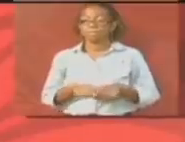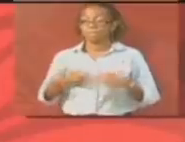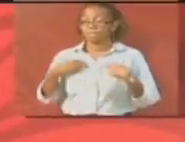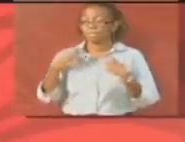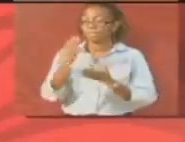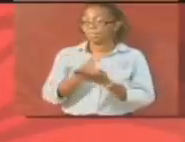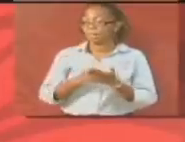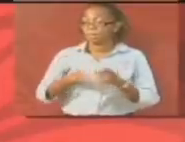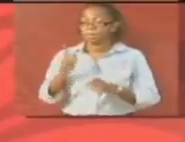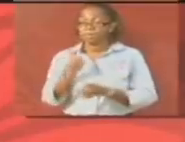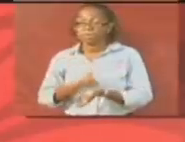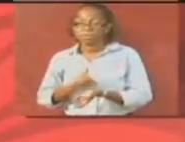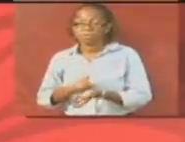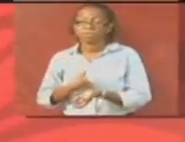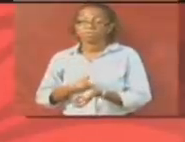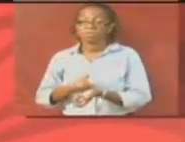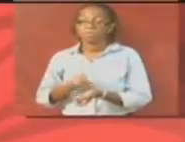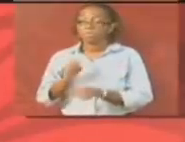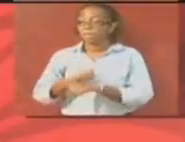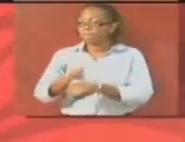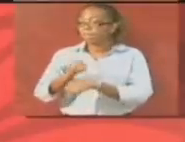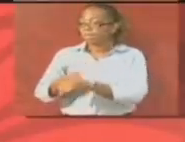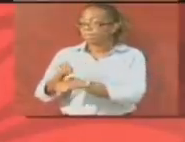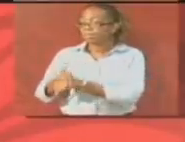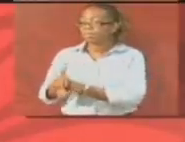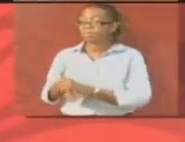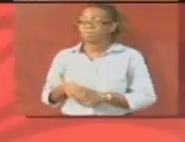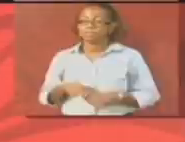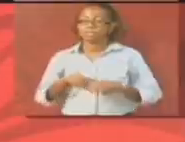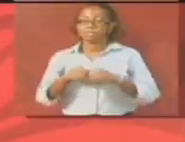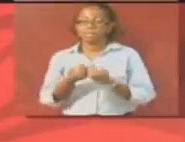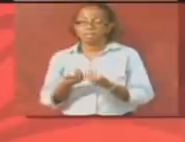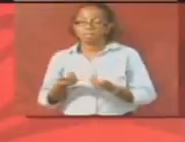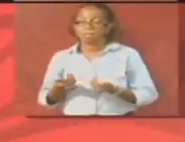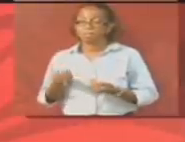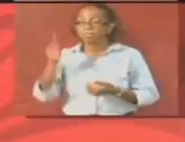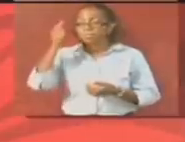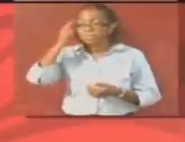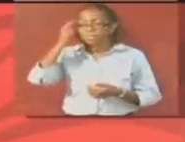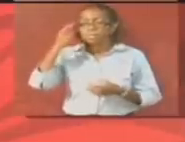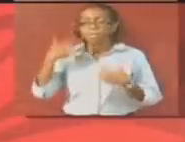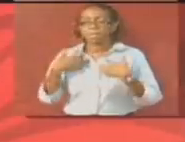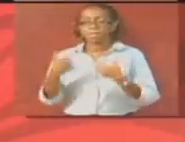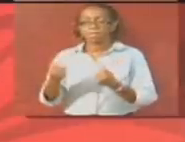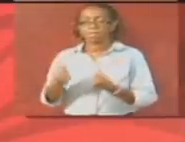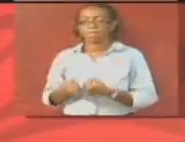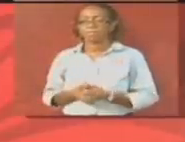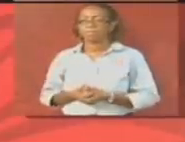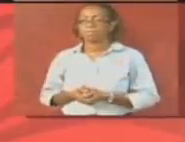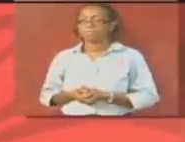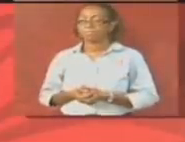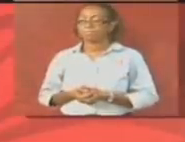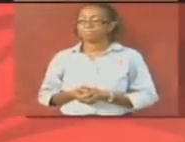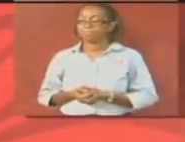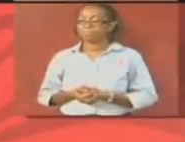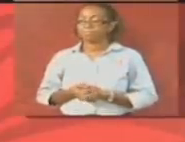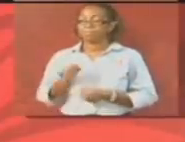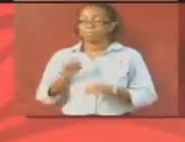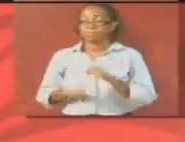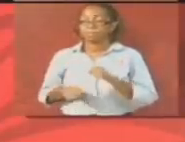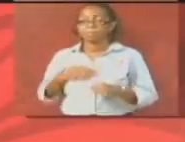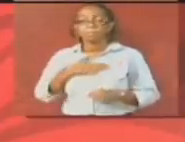as to avenues that the public can turn to for support. So In wrapping up, let's be mindful